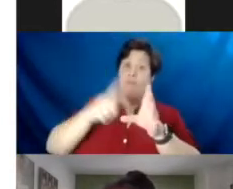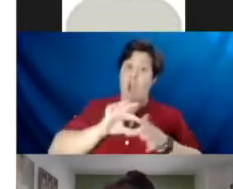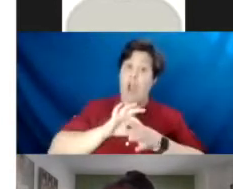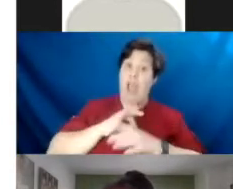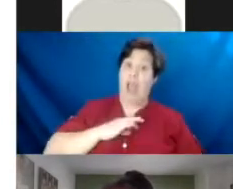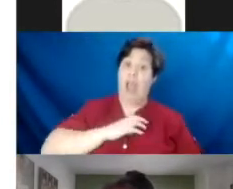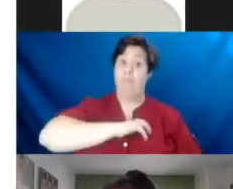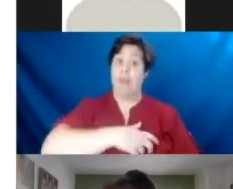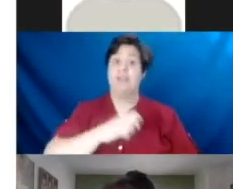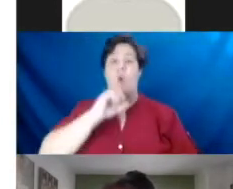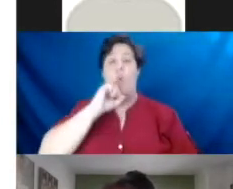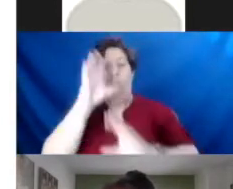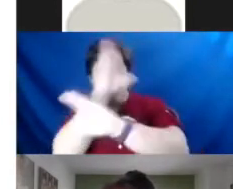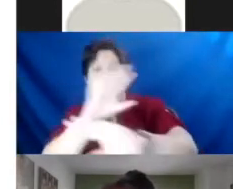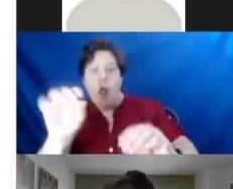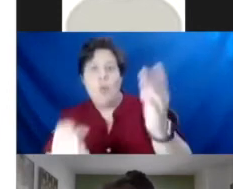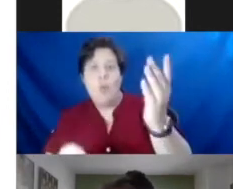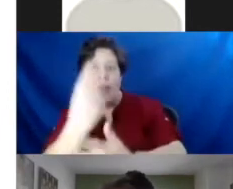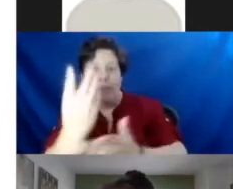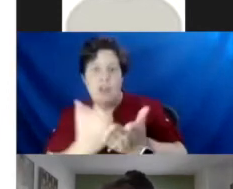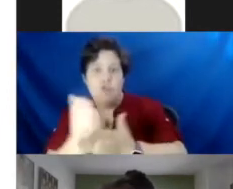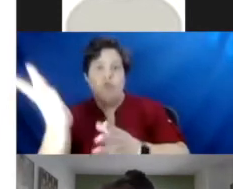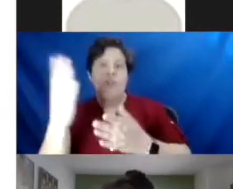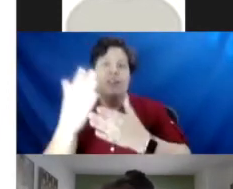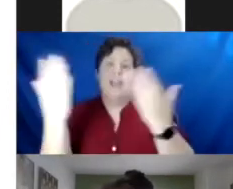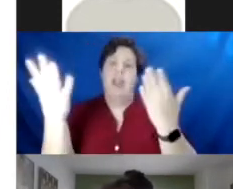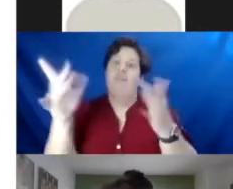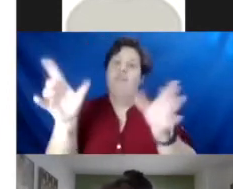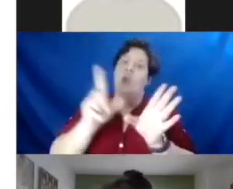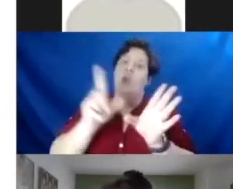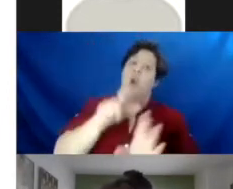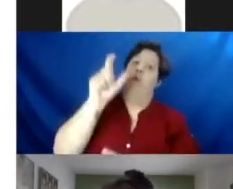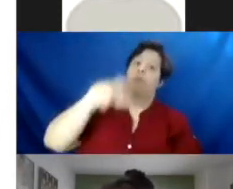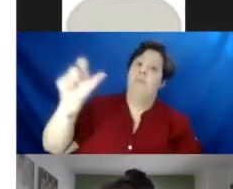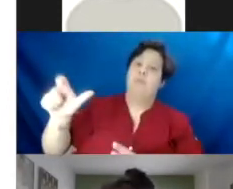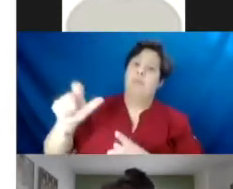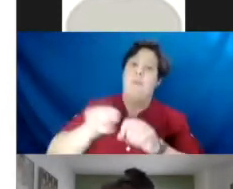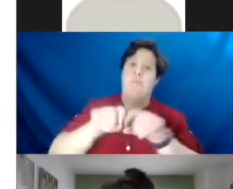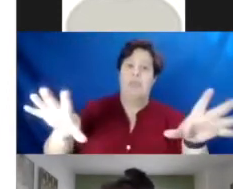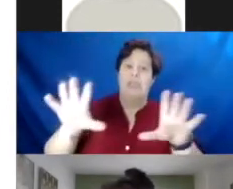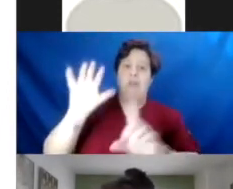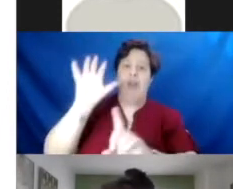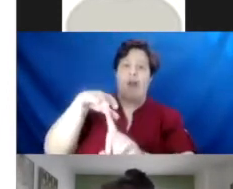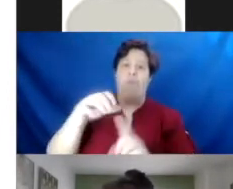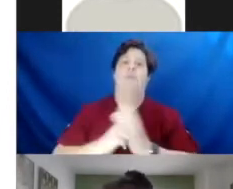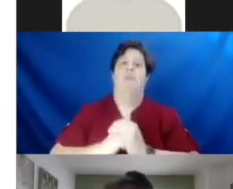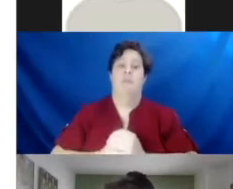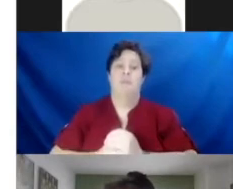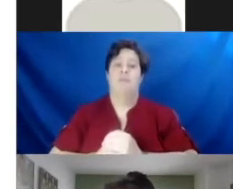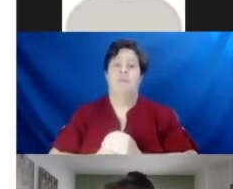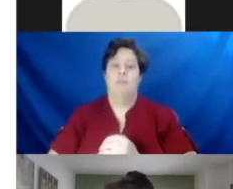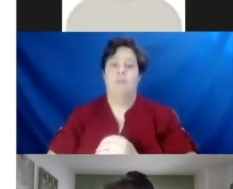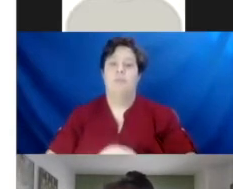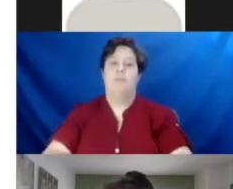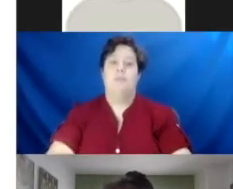on across the borough in real time throughout the day from a young people's media hub. Slide, please. So our